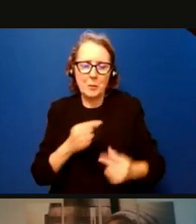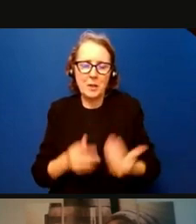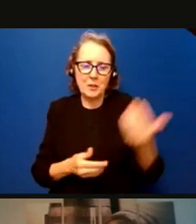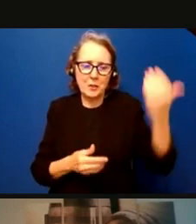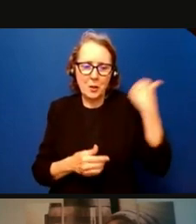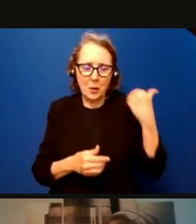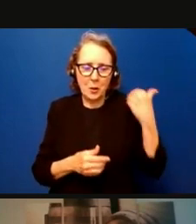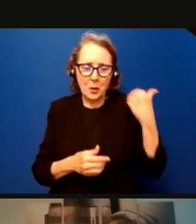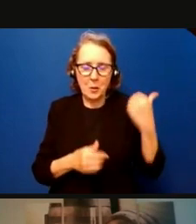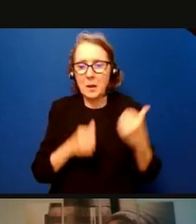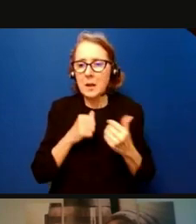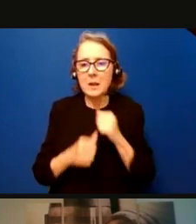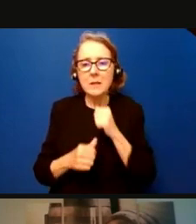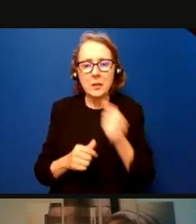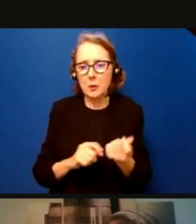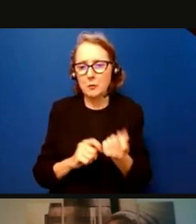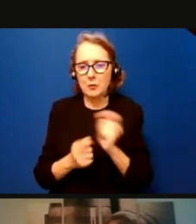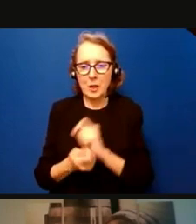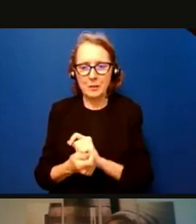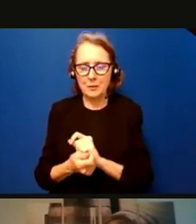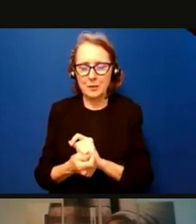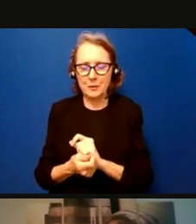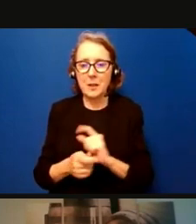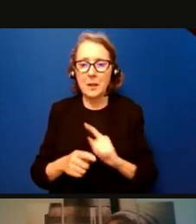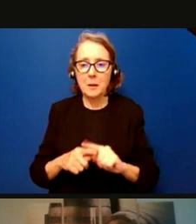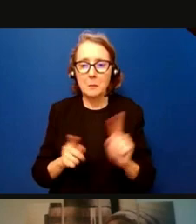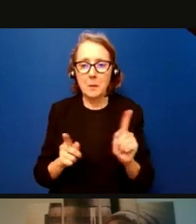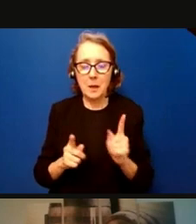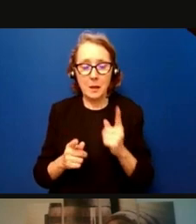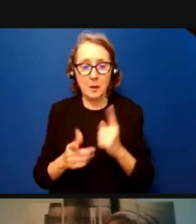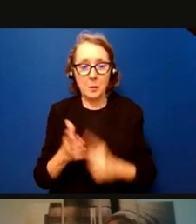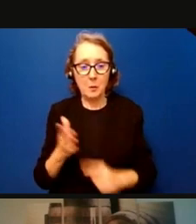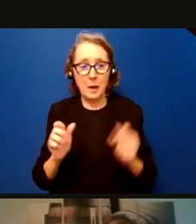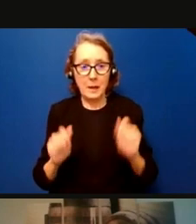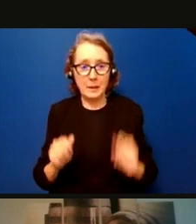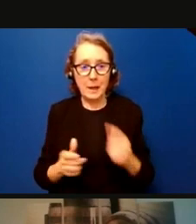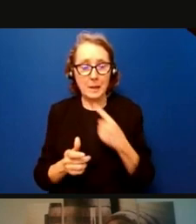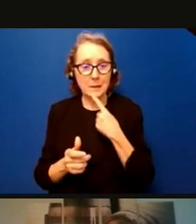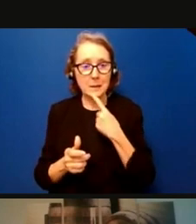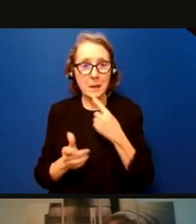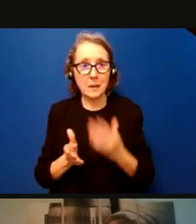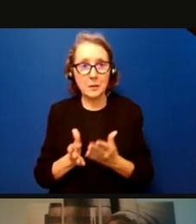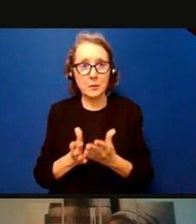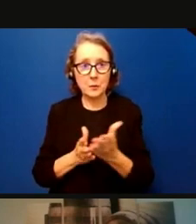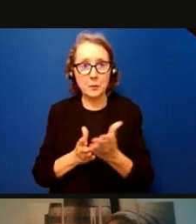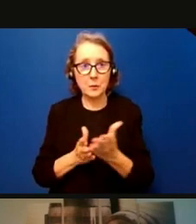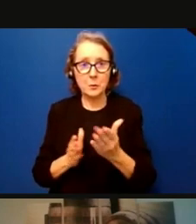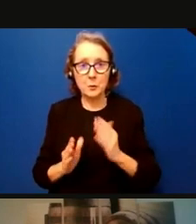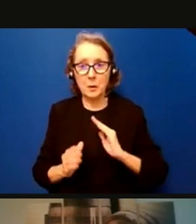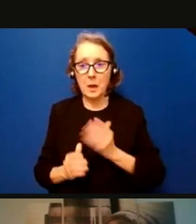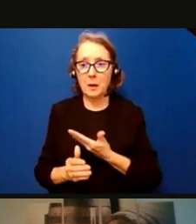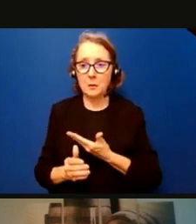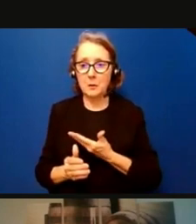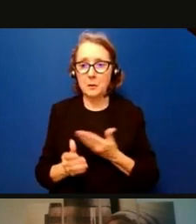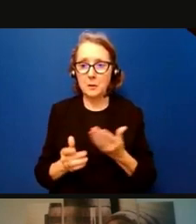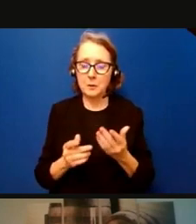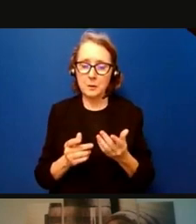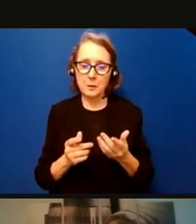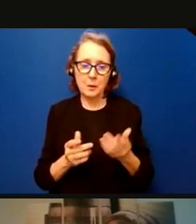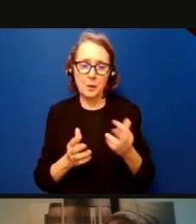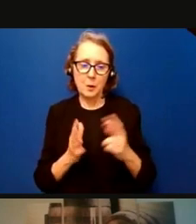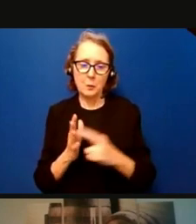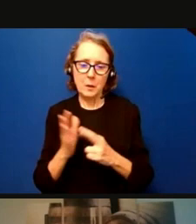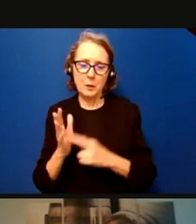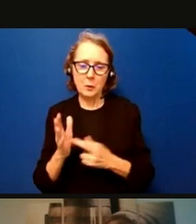change necessarily. However, what I can say is that through our regulatory authority of